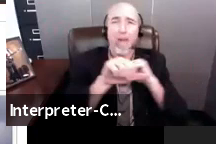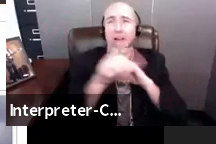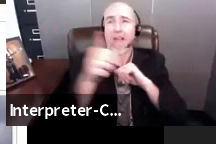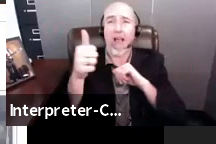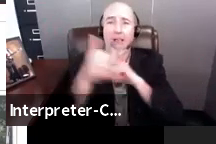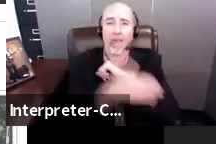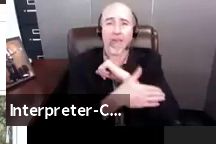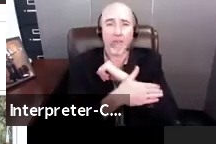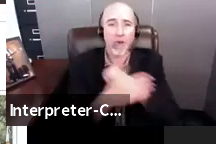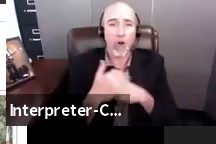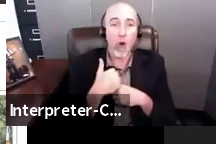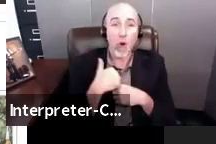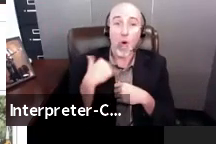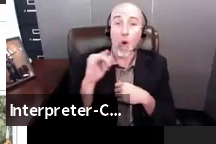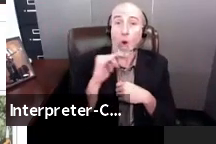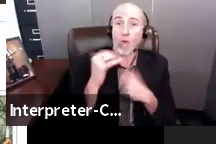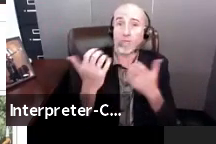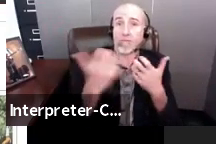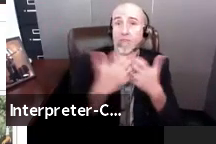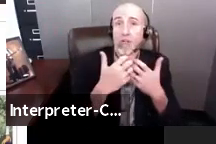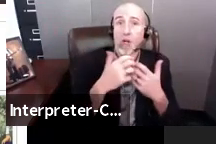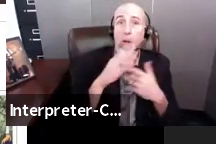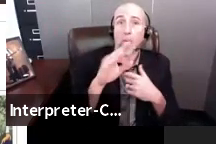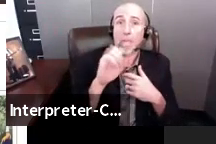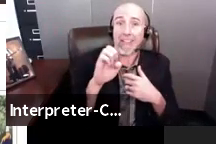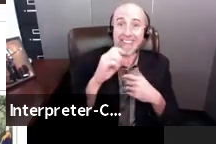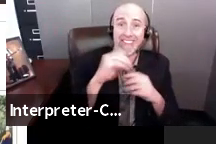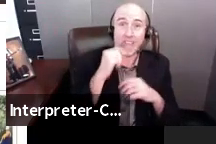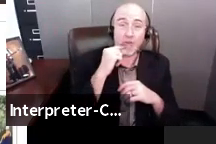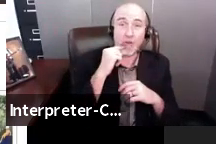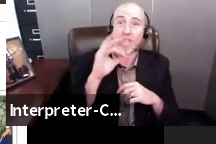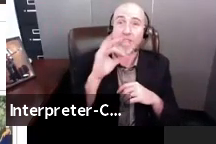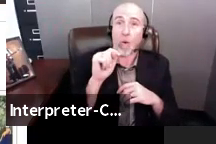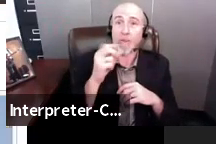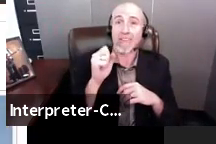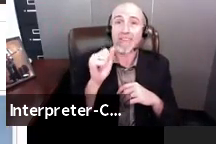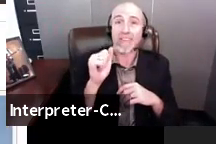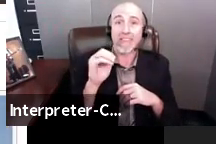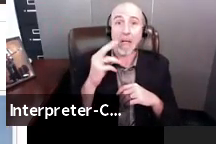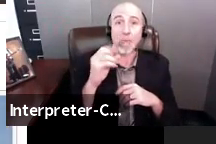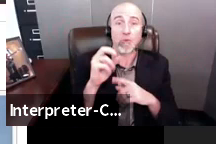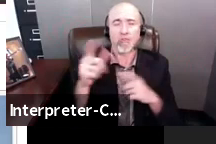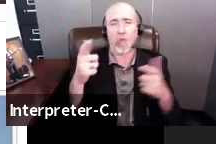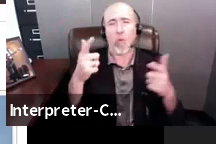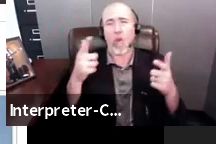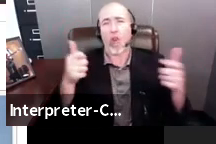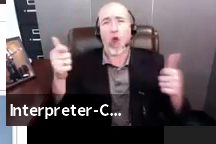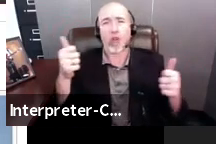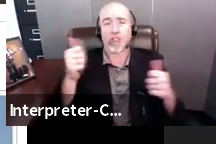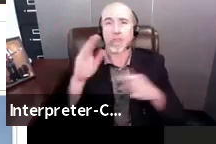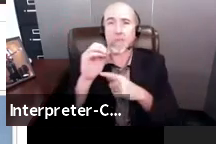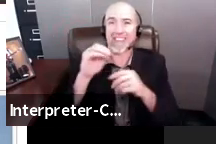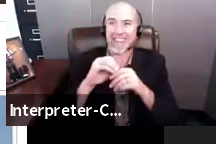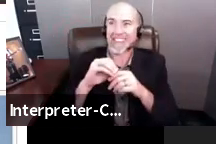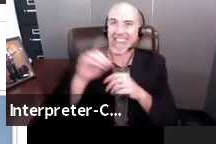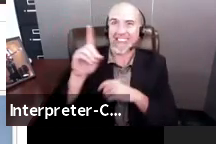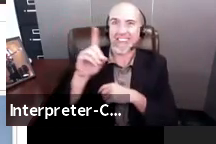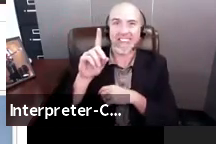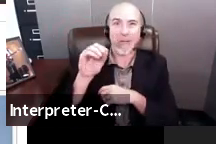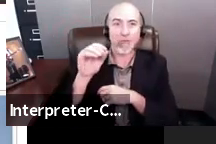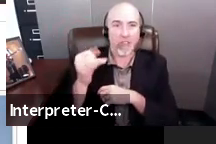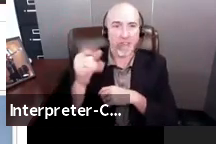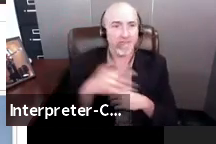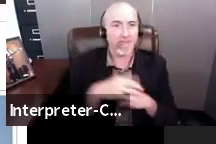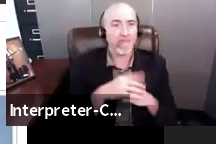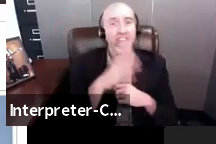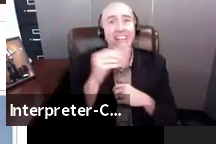Antonio, Fort Sam Houston. It's the largest medical center under the Department of Defense. Since 2007, San Antonio has been home